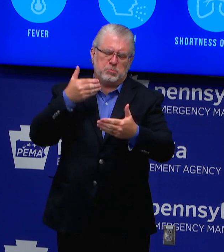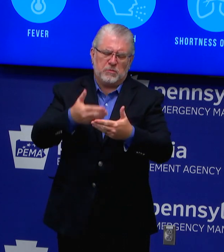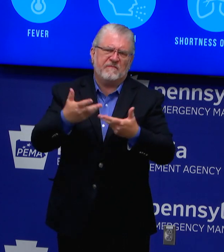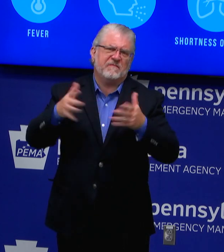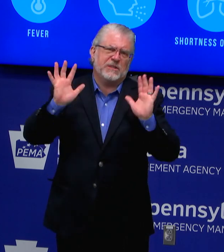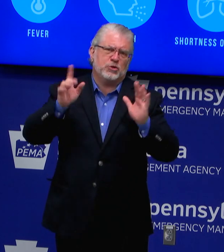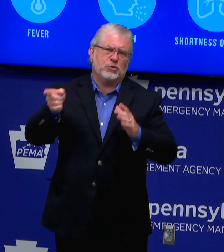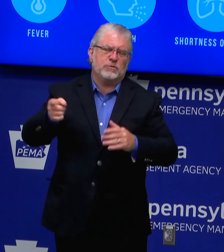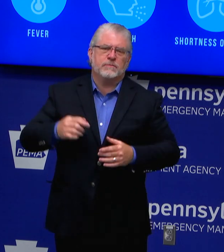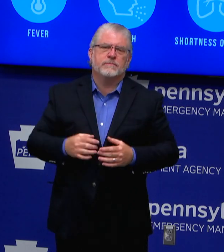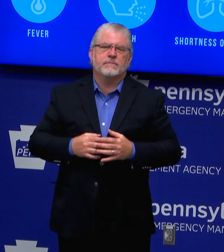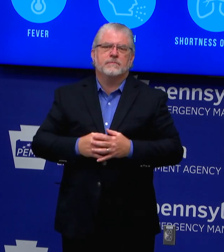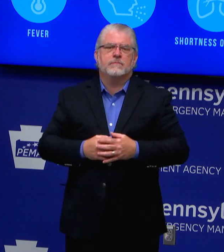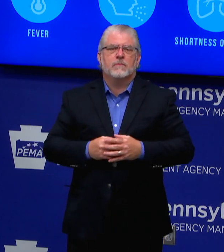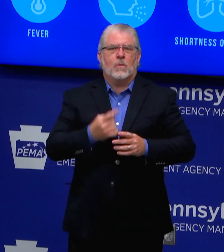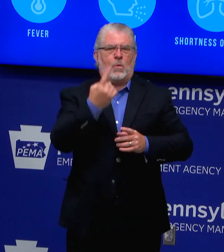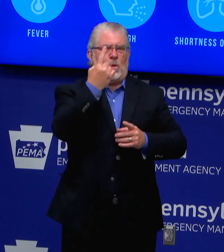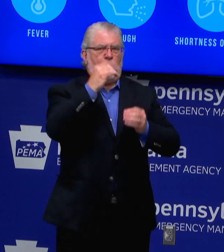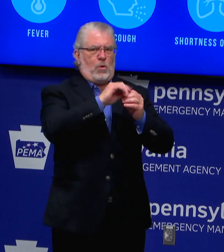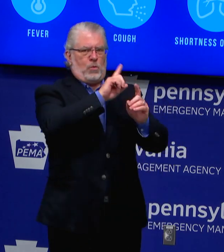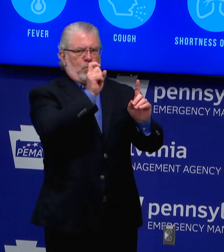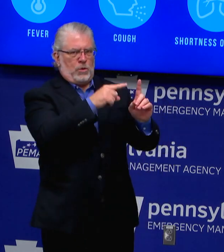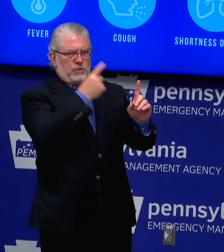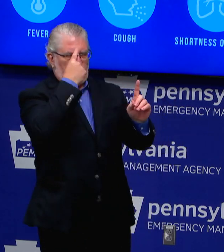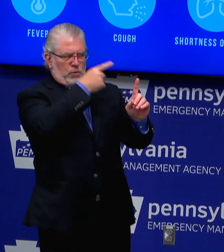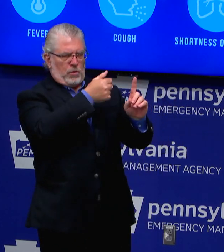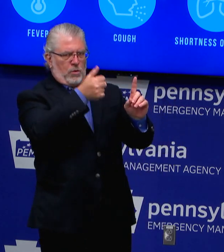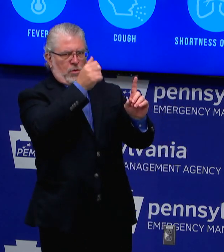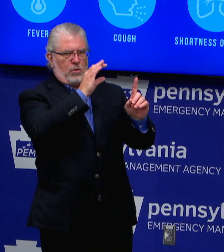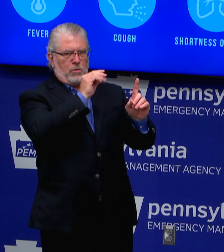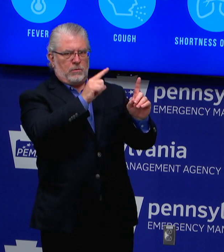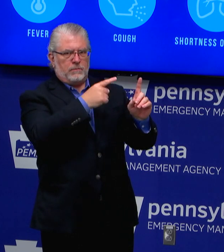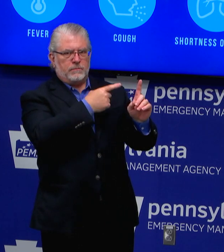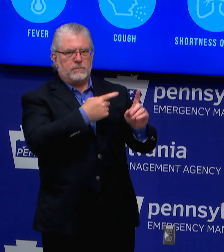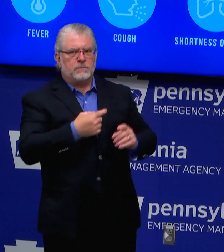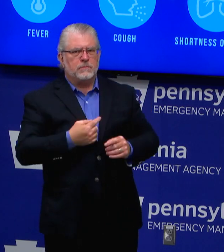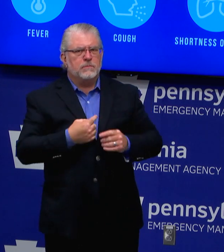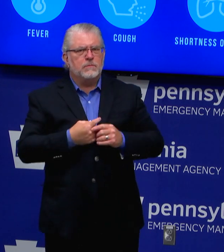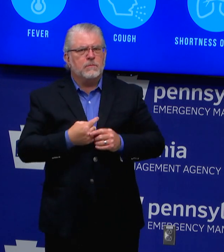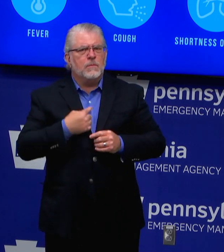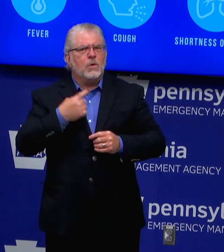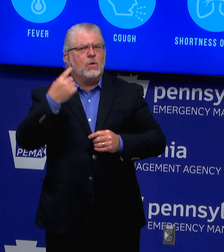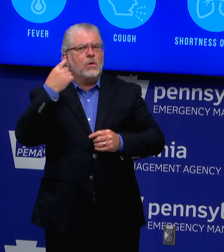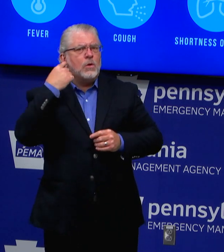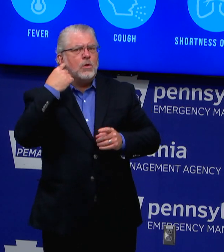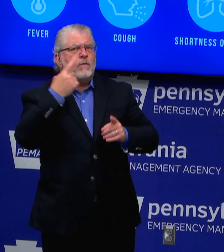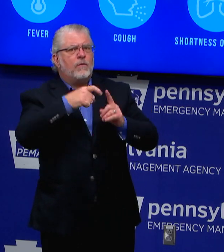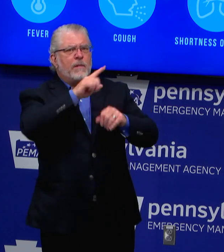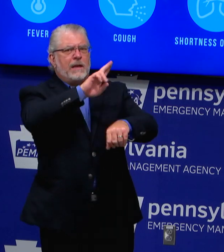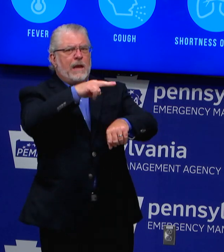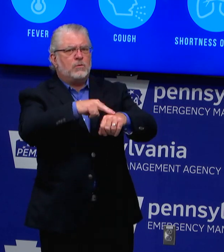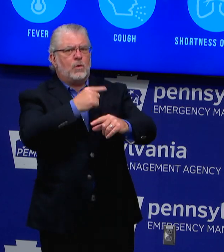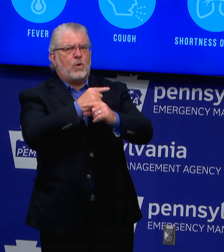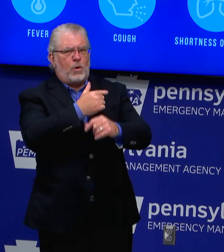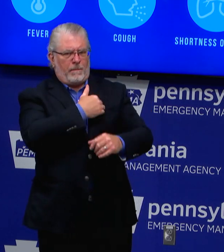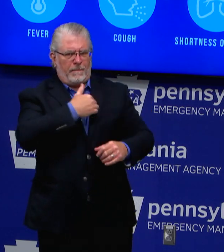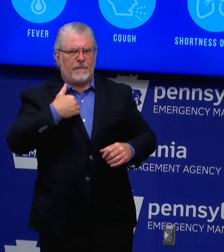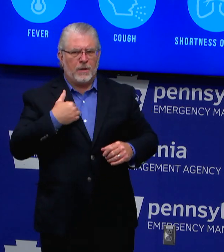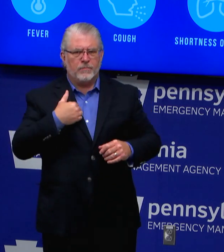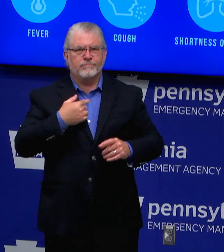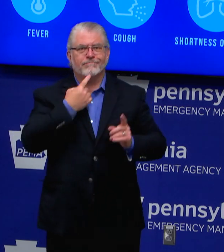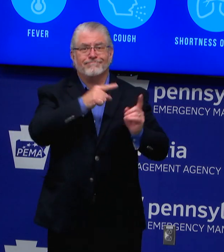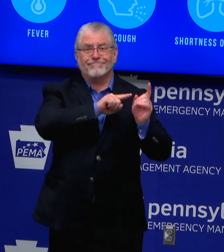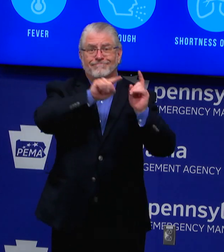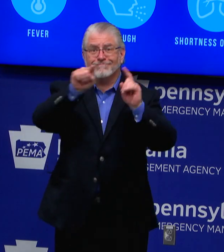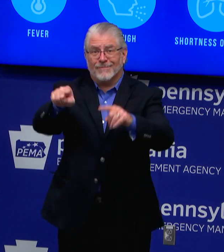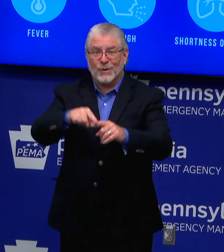from WTAE, one more question for you, sir. Are you hearing from any National Guard member who responded to Brighton Rehab and Beaver County, and how have